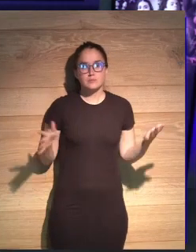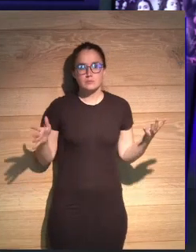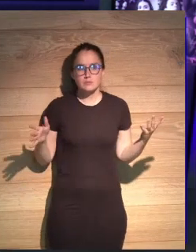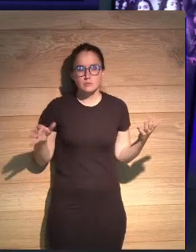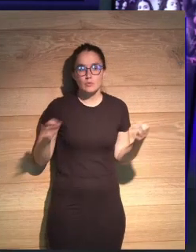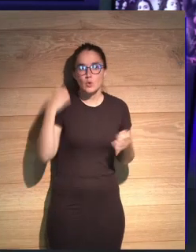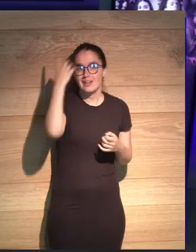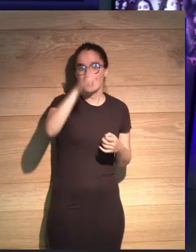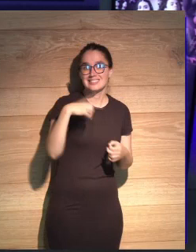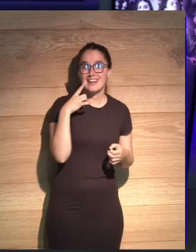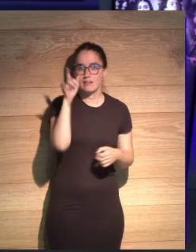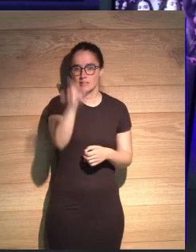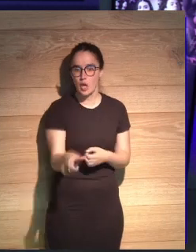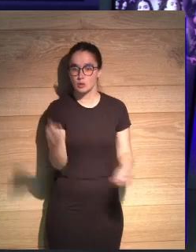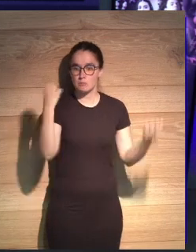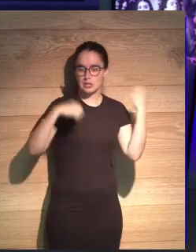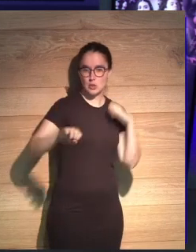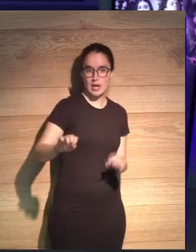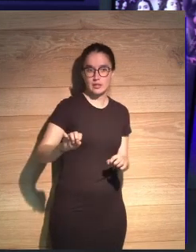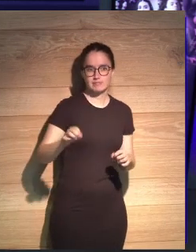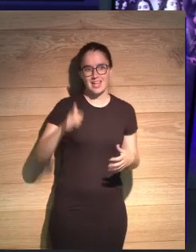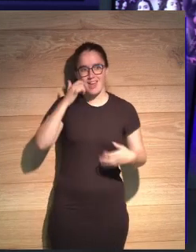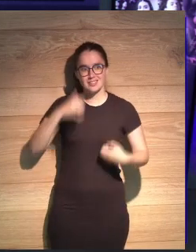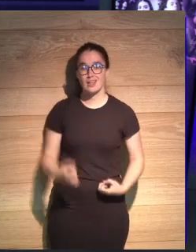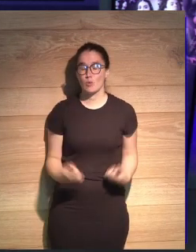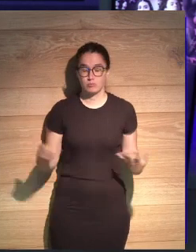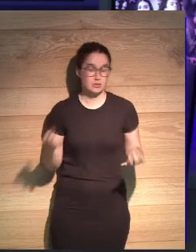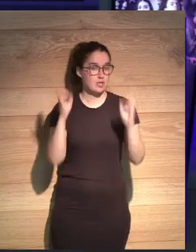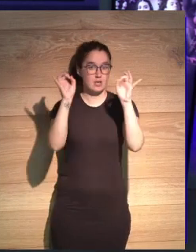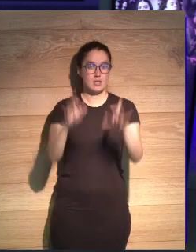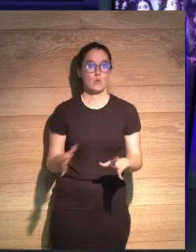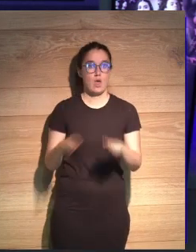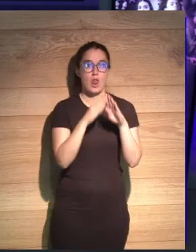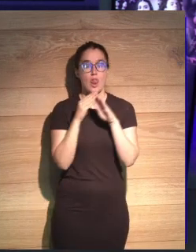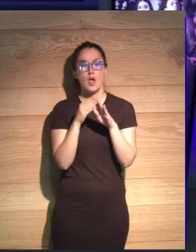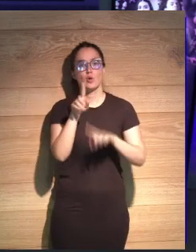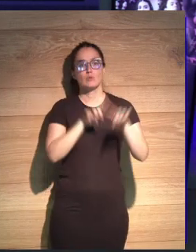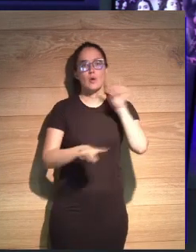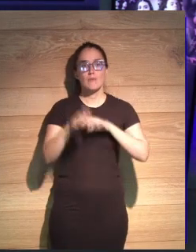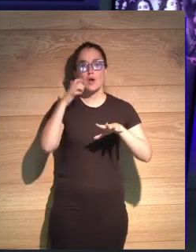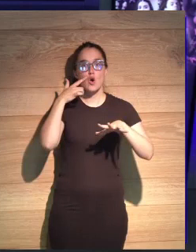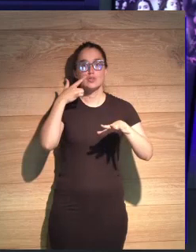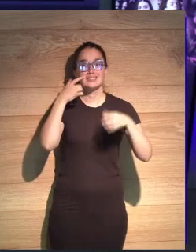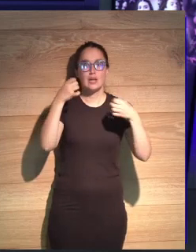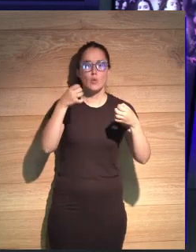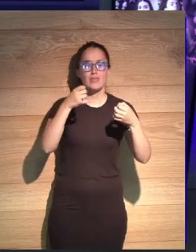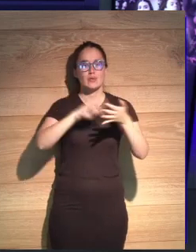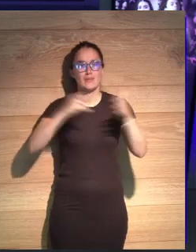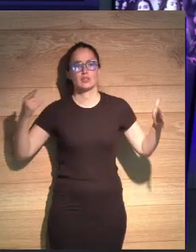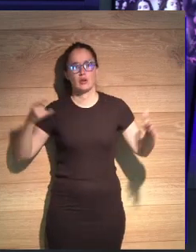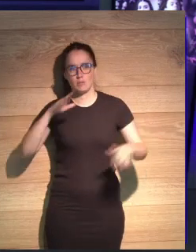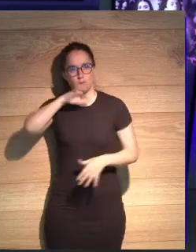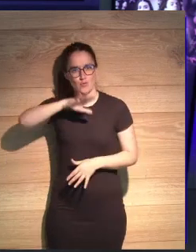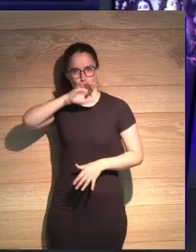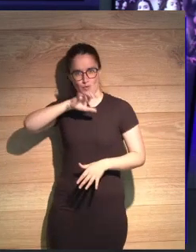realistic images that we have is mind-blowing. How about health? There's a problem with health